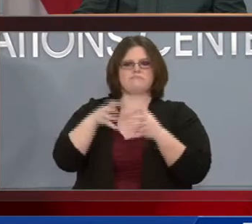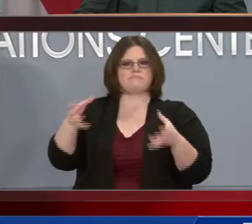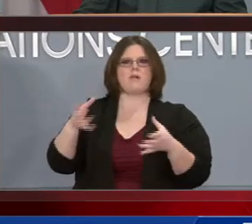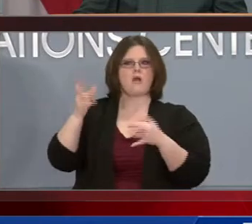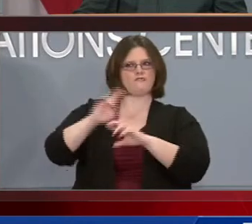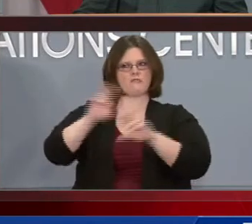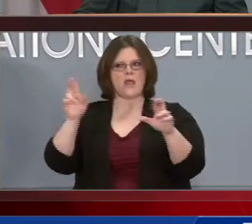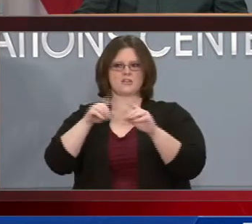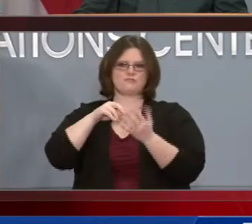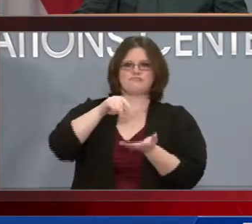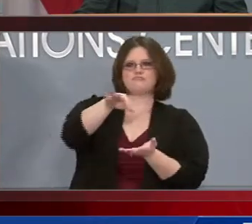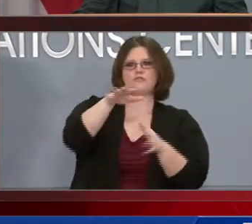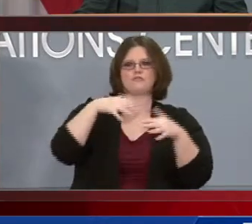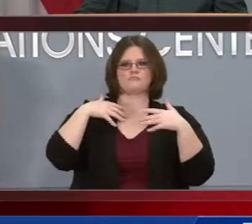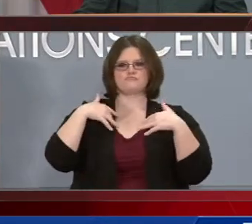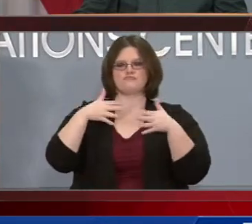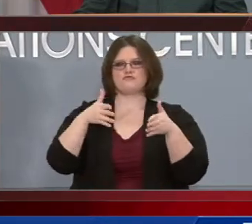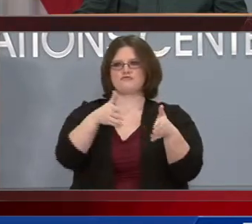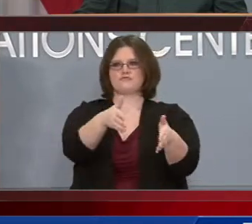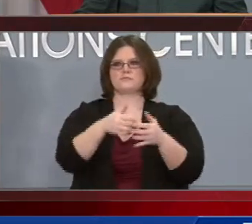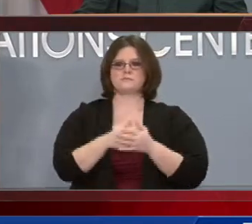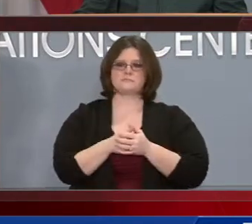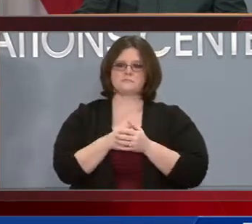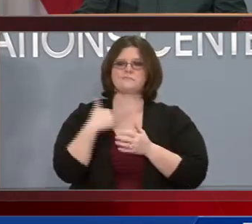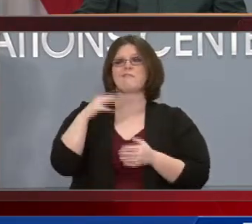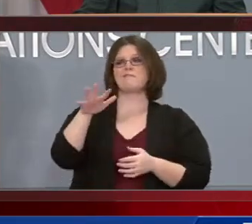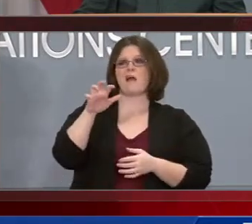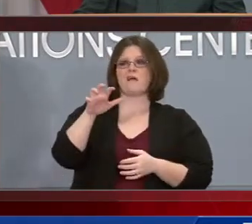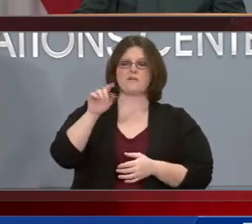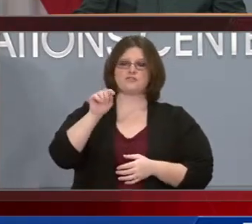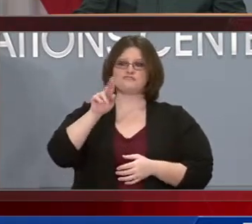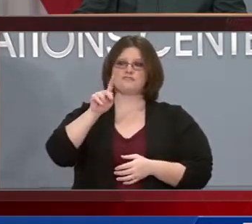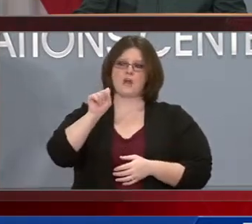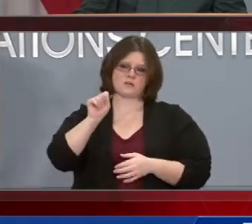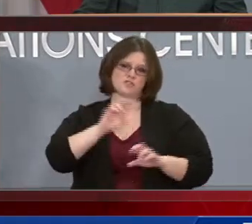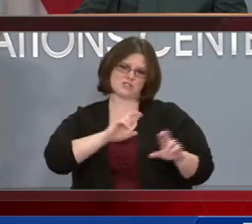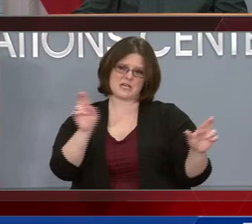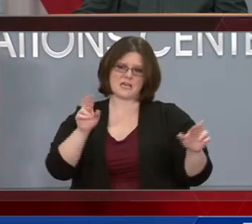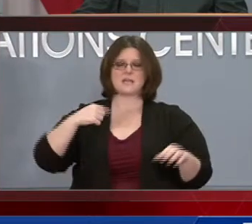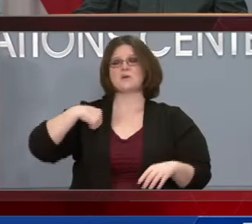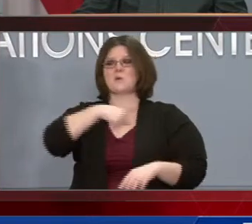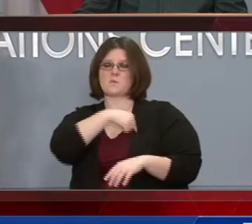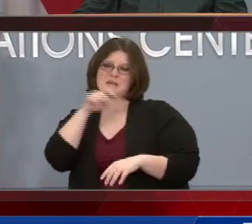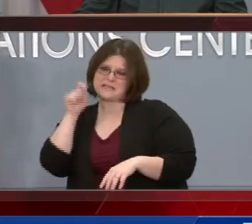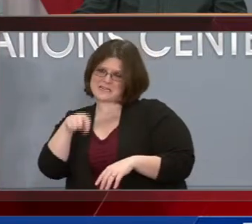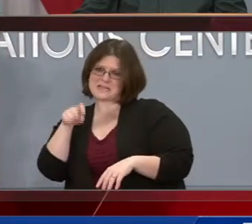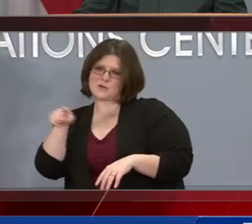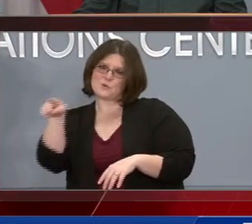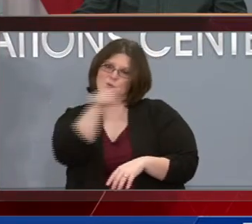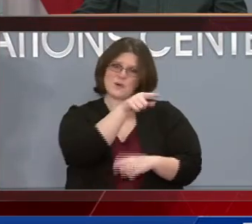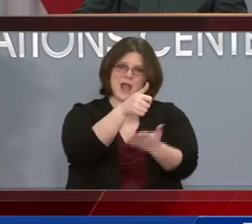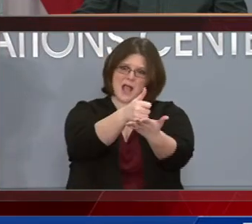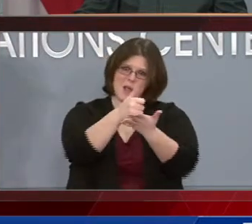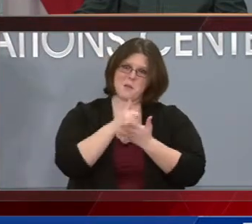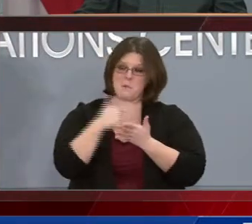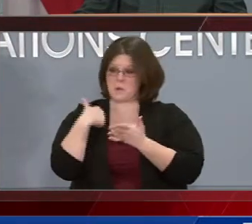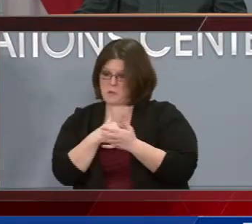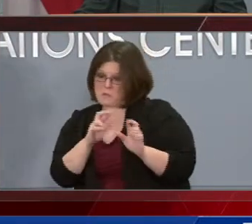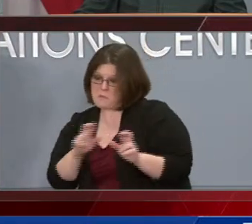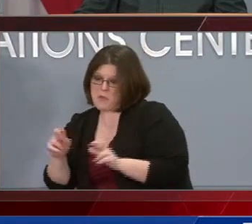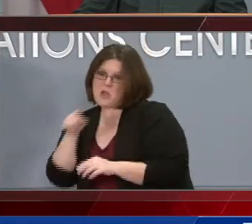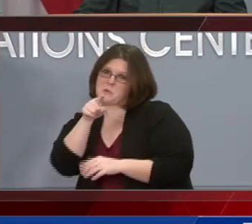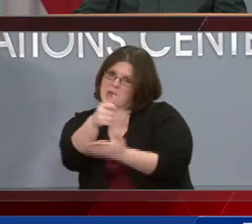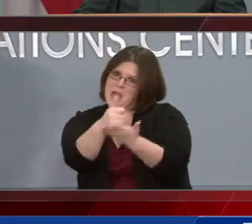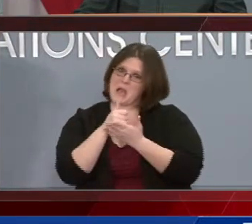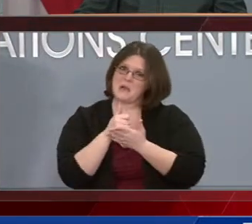too. Once the storm hits, later today and tonight, please stay home. We are expecting this storm to impact areas all across our state.